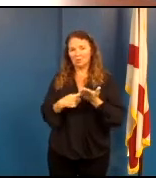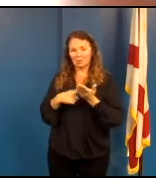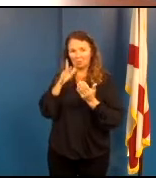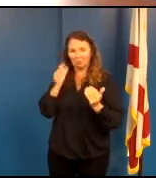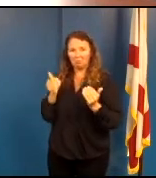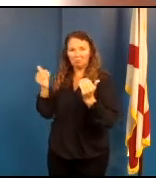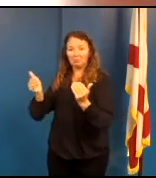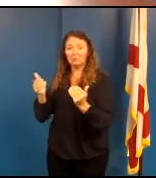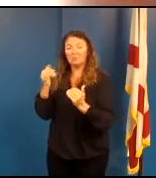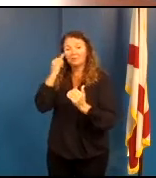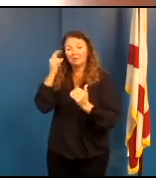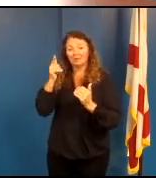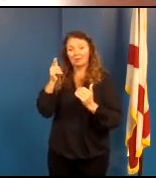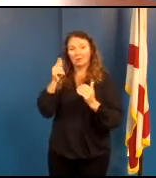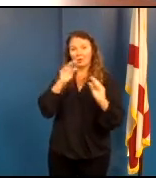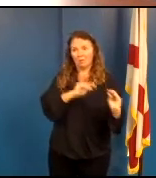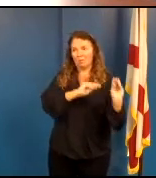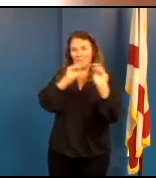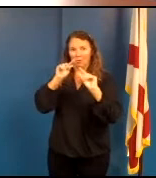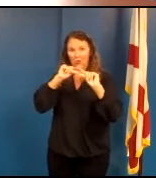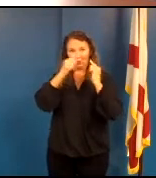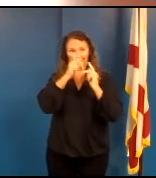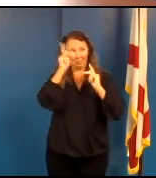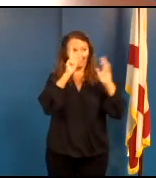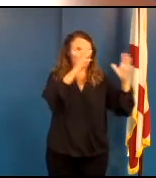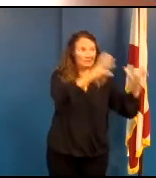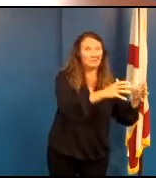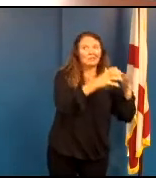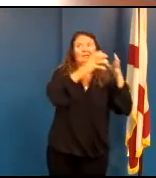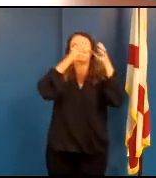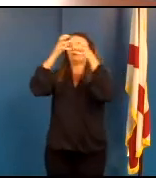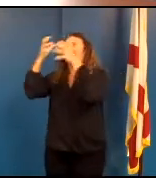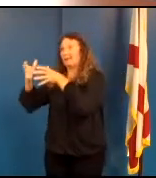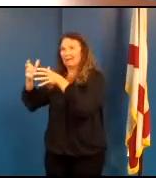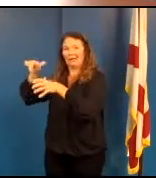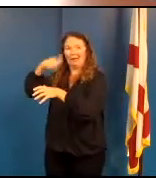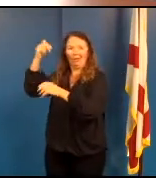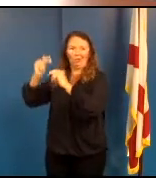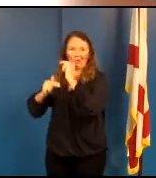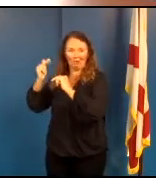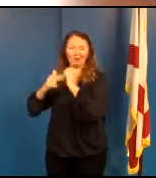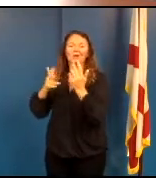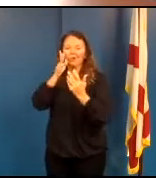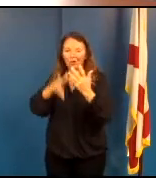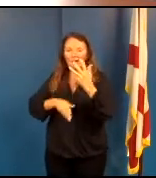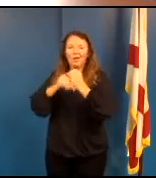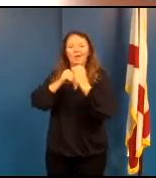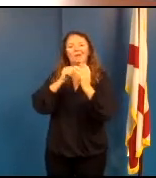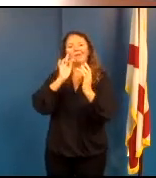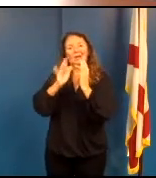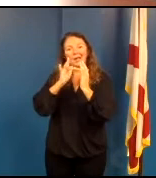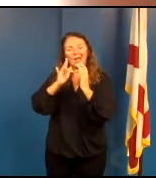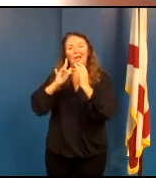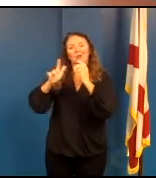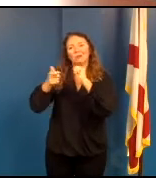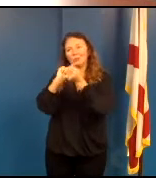So anytime that you're moving a large group of people from one area to the next, you have an additional network switches